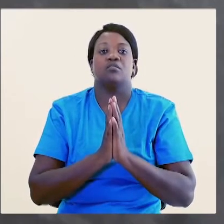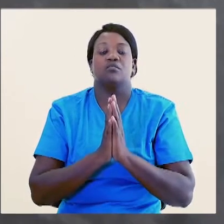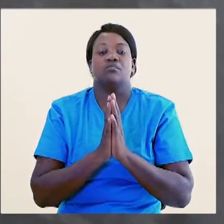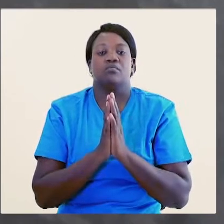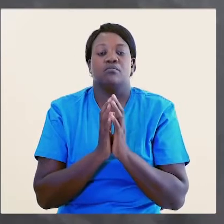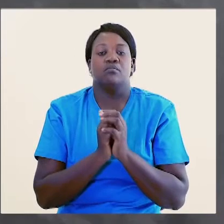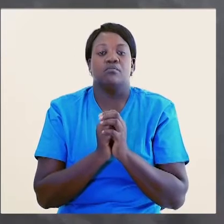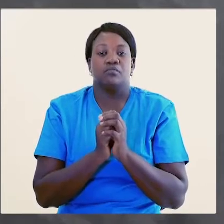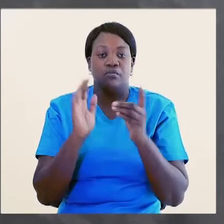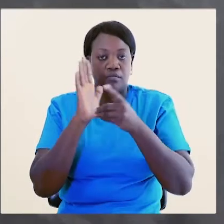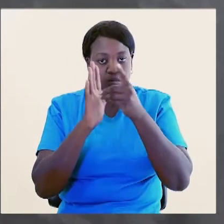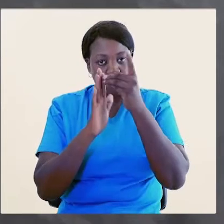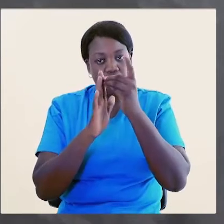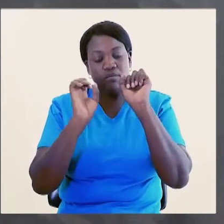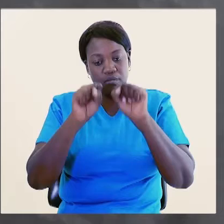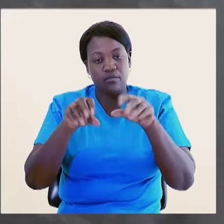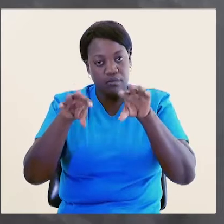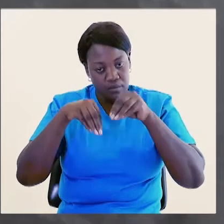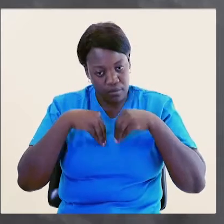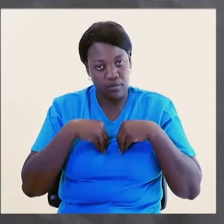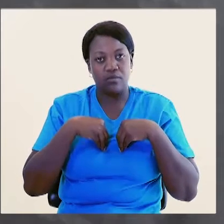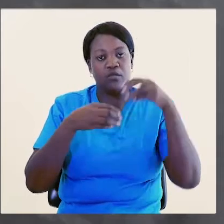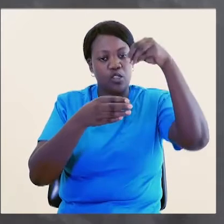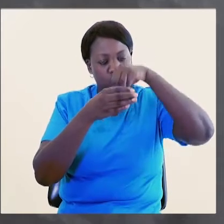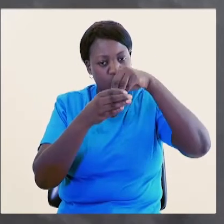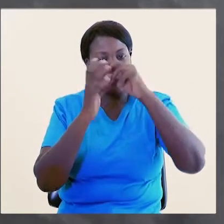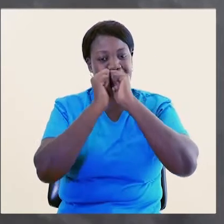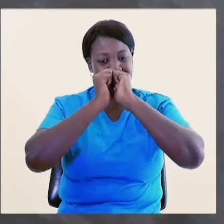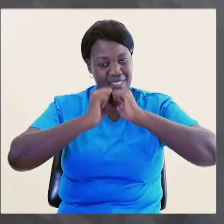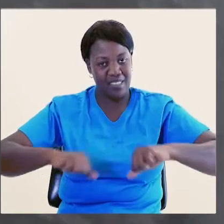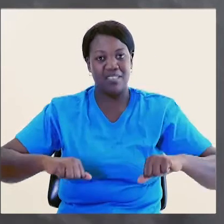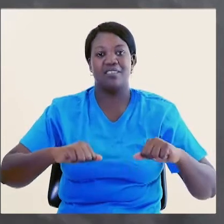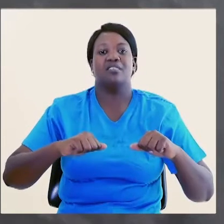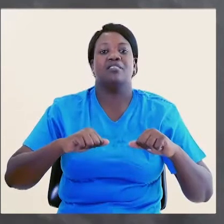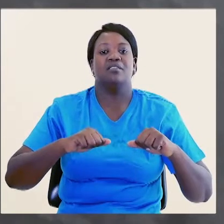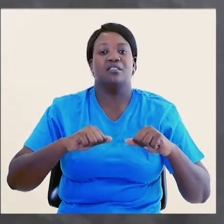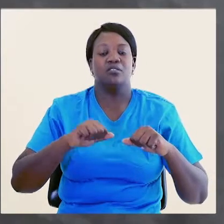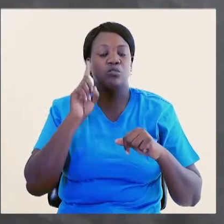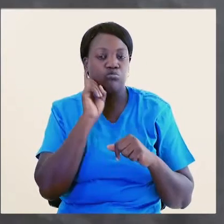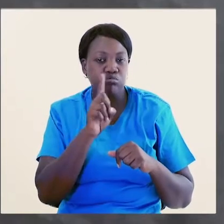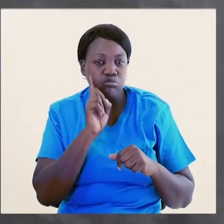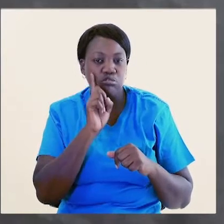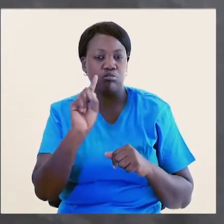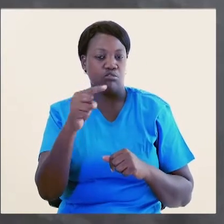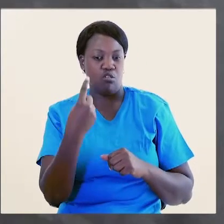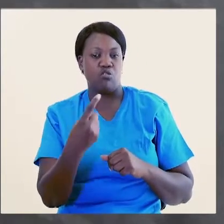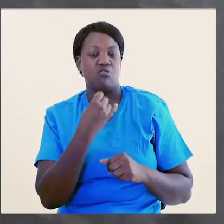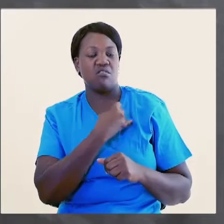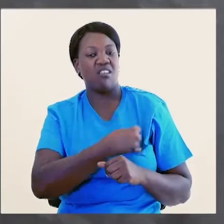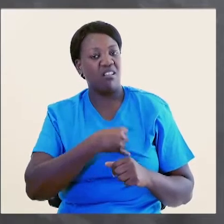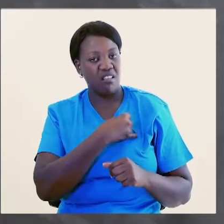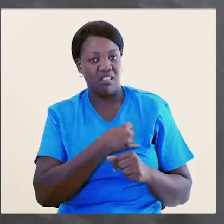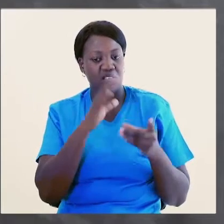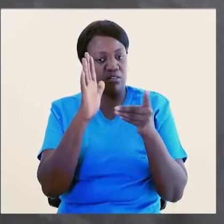law. Development further allows people to take part in decision-making and to take control of their own lives in order